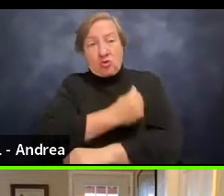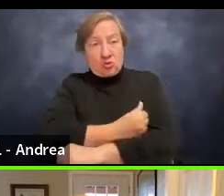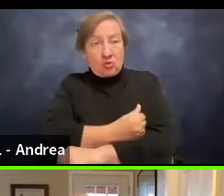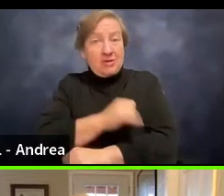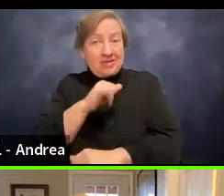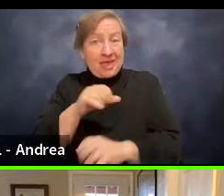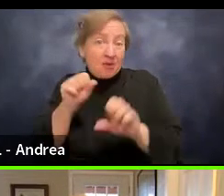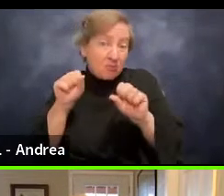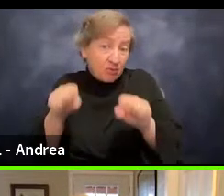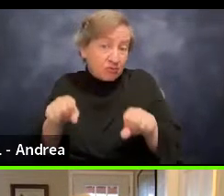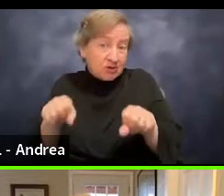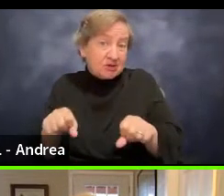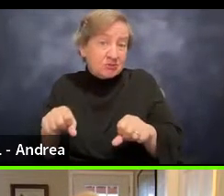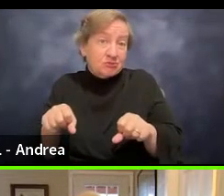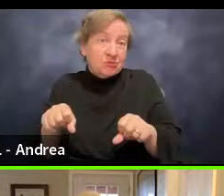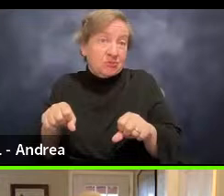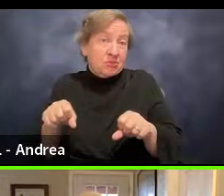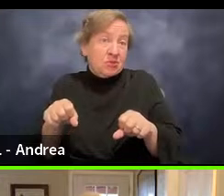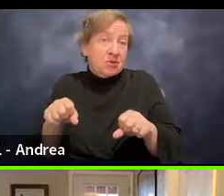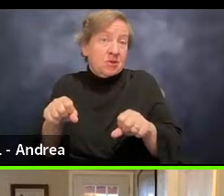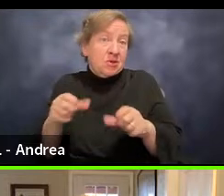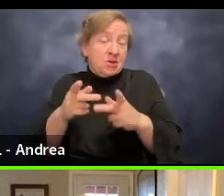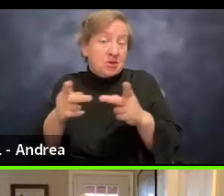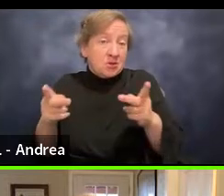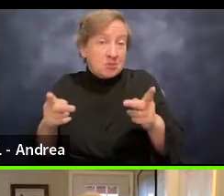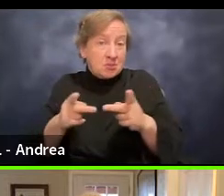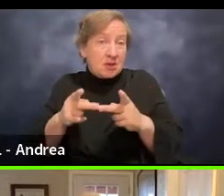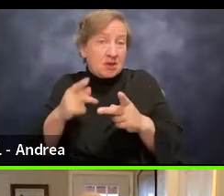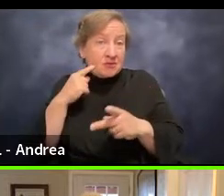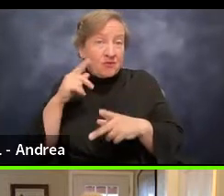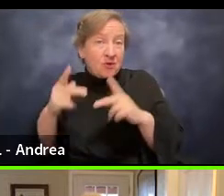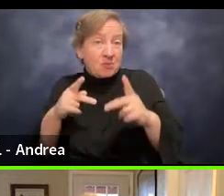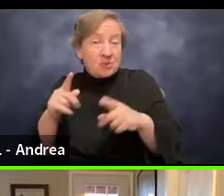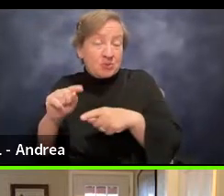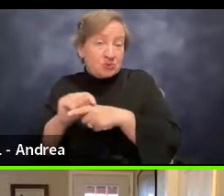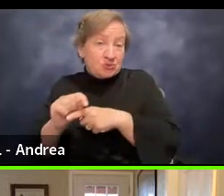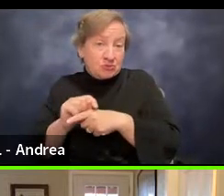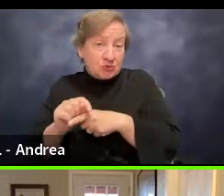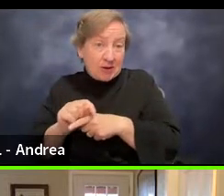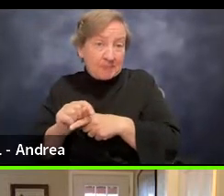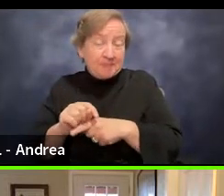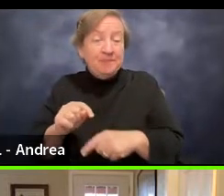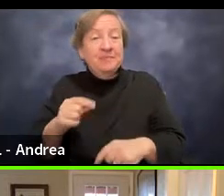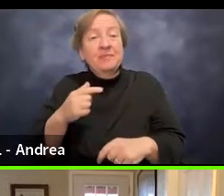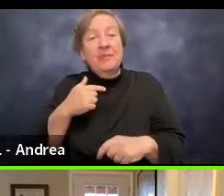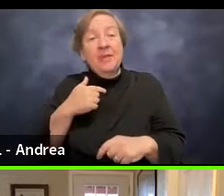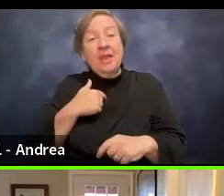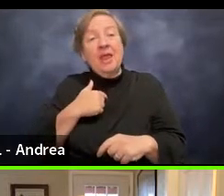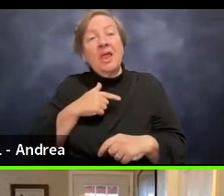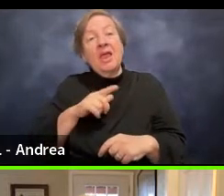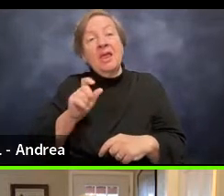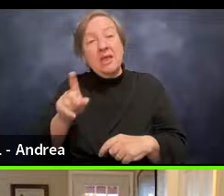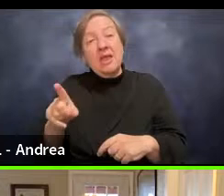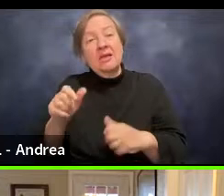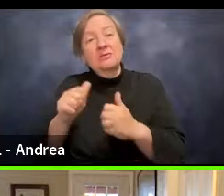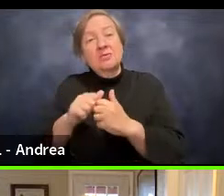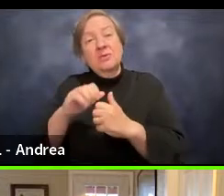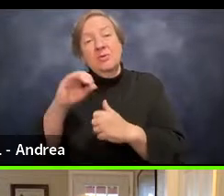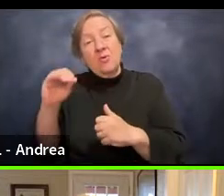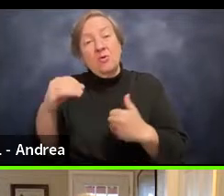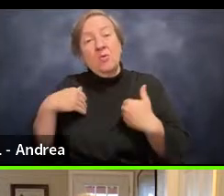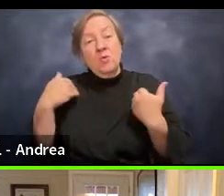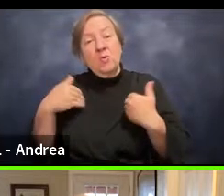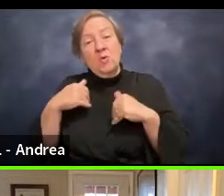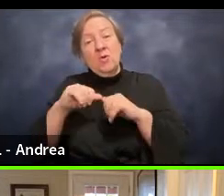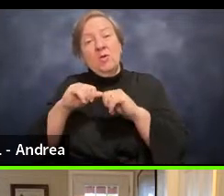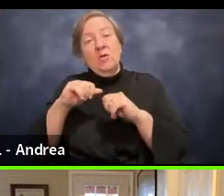a potential source of people to train. And I did inquire with Oregon Youth